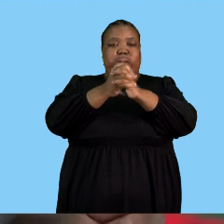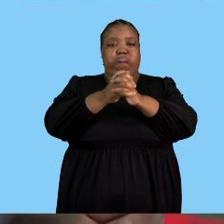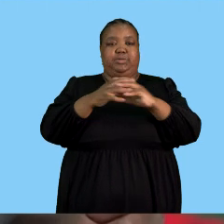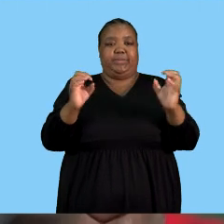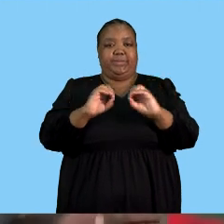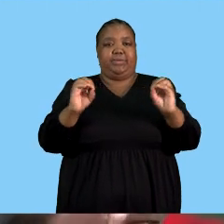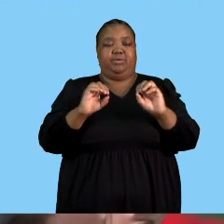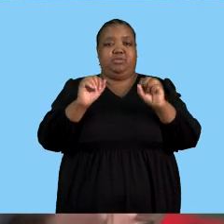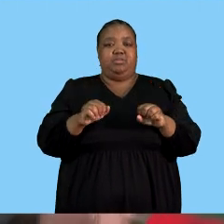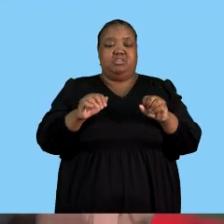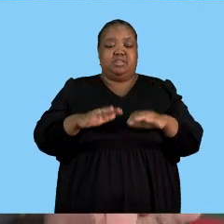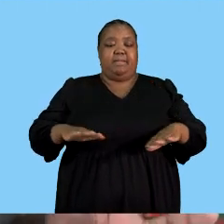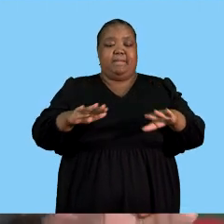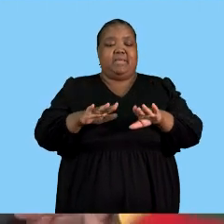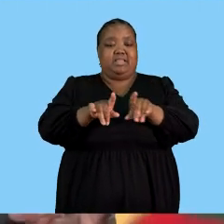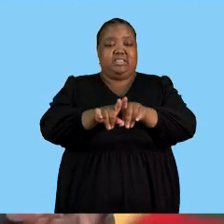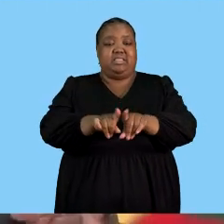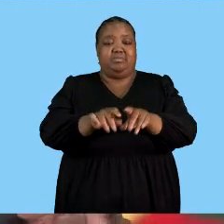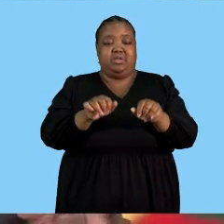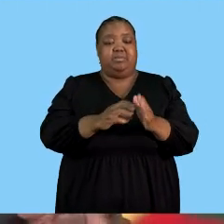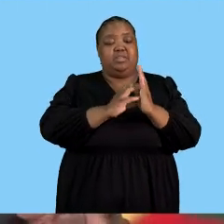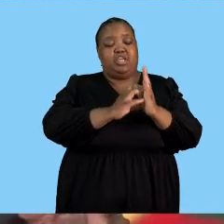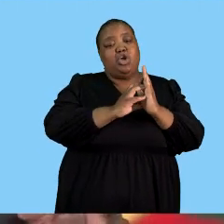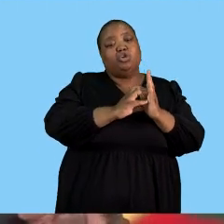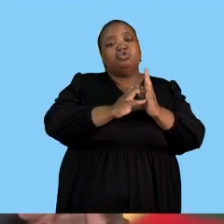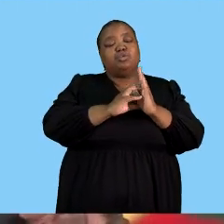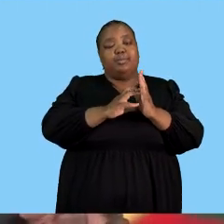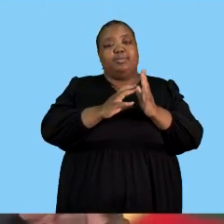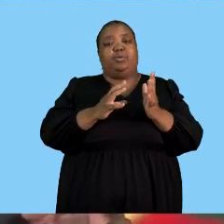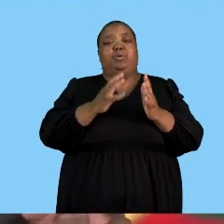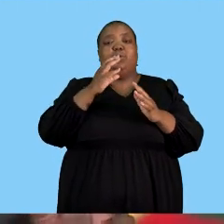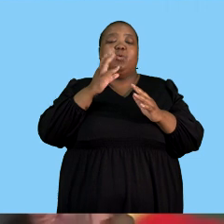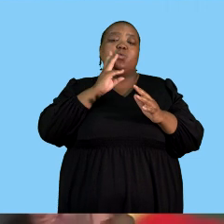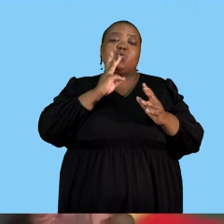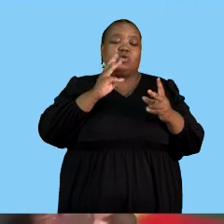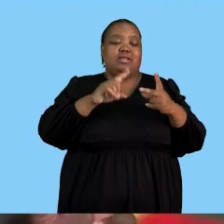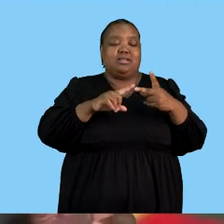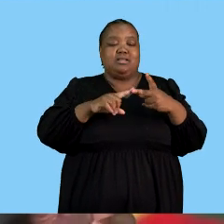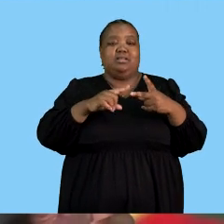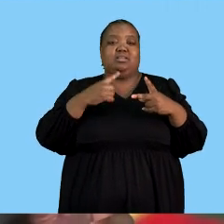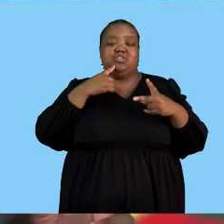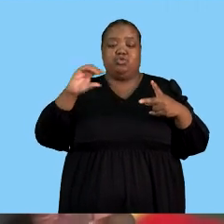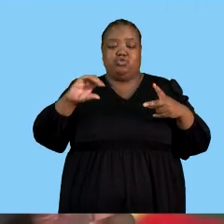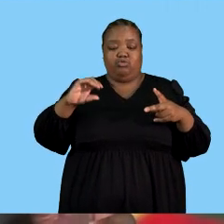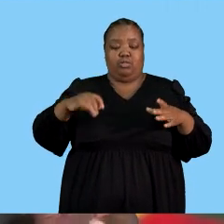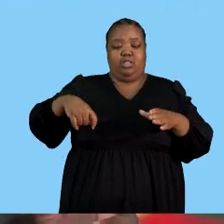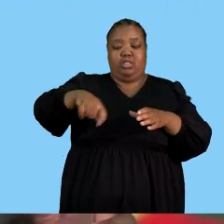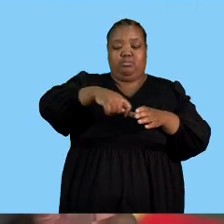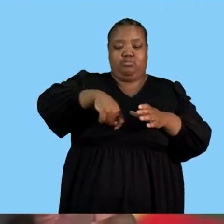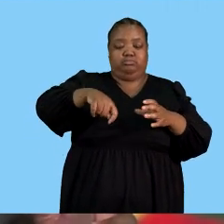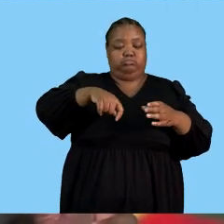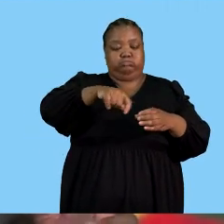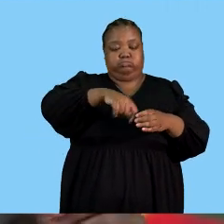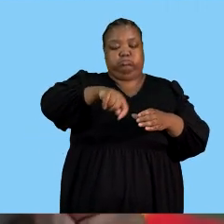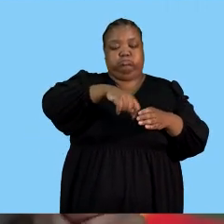we have seen with our example of salt and water. We're just stirring them, we're not chemically bonding them, we're just